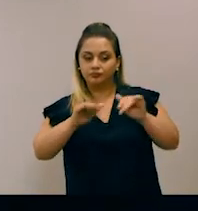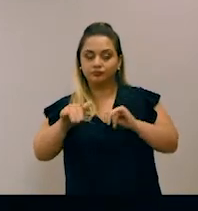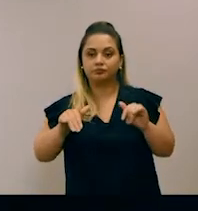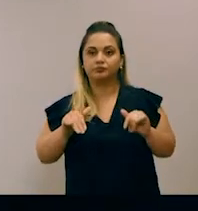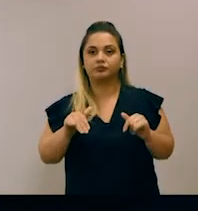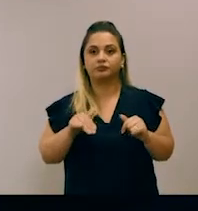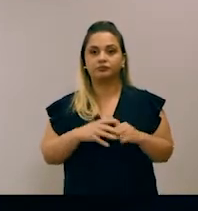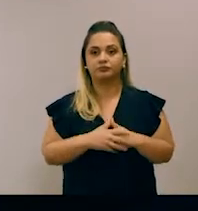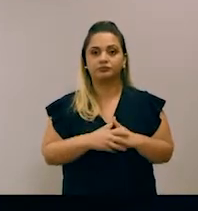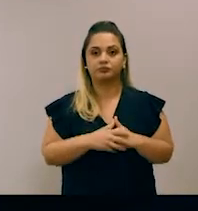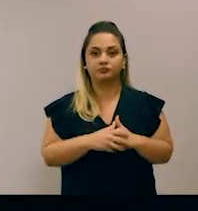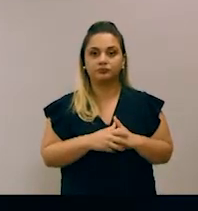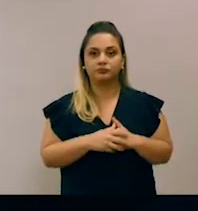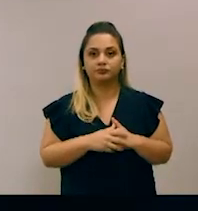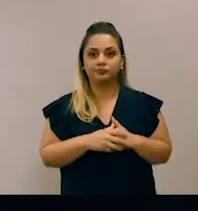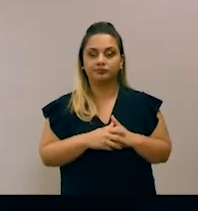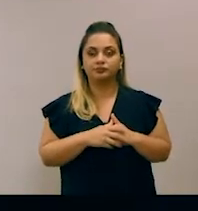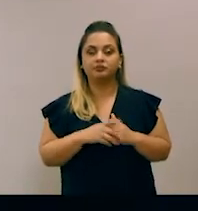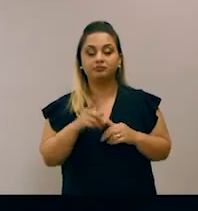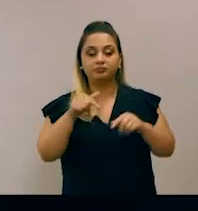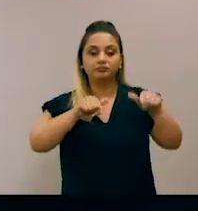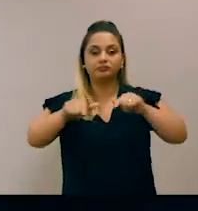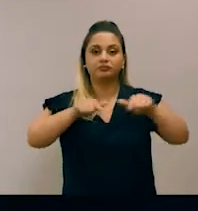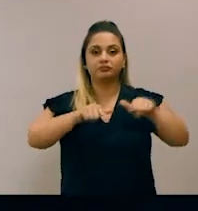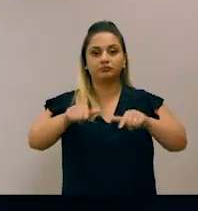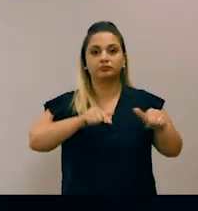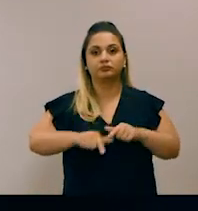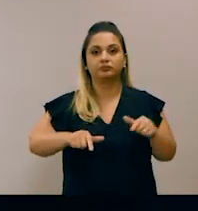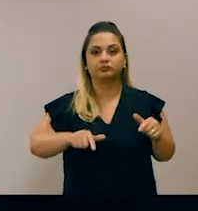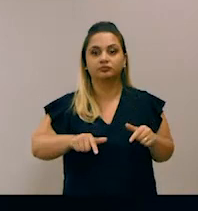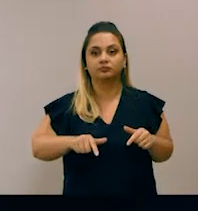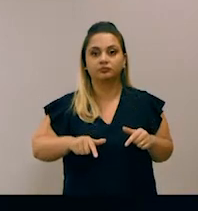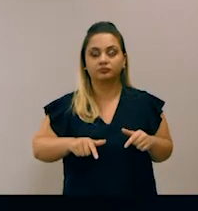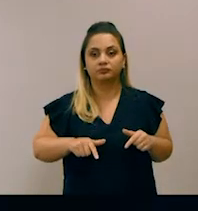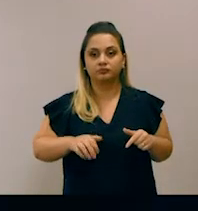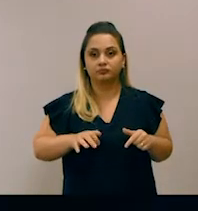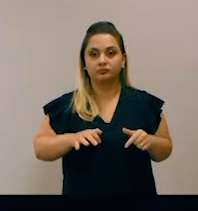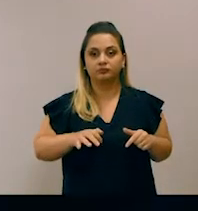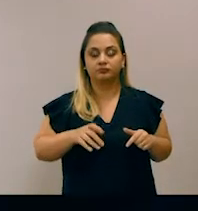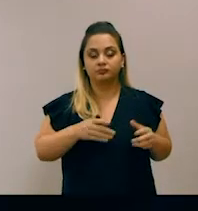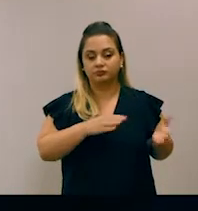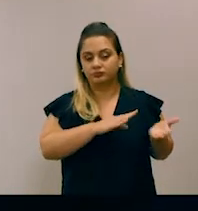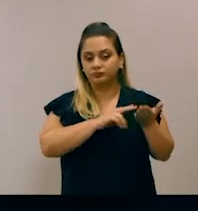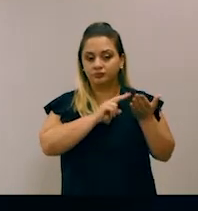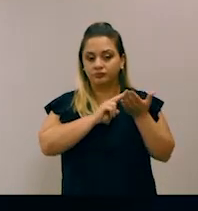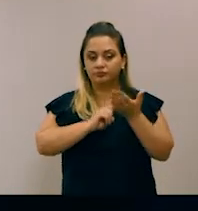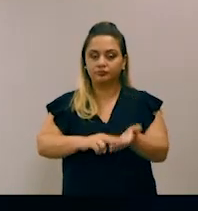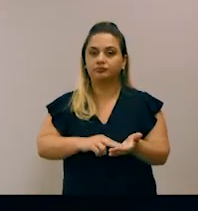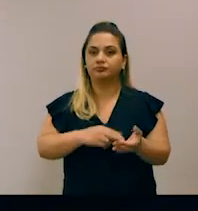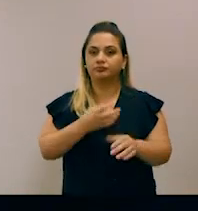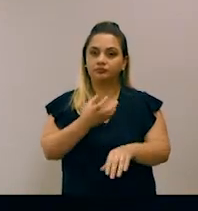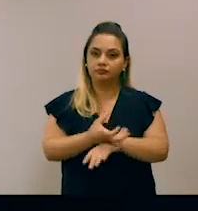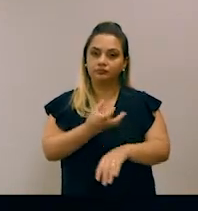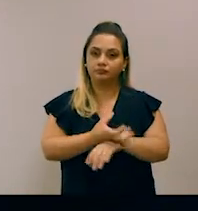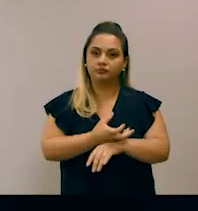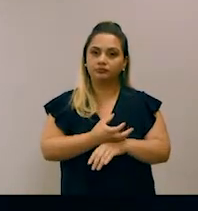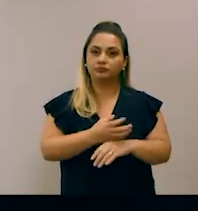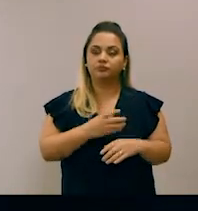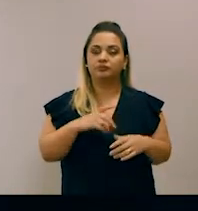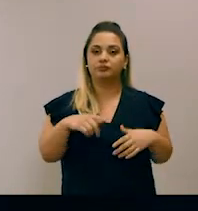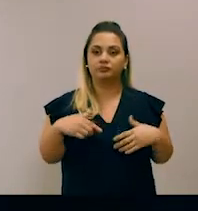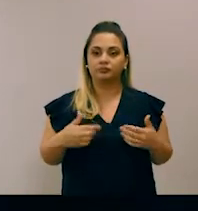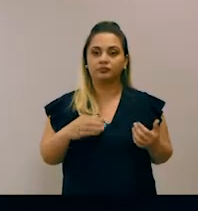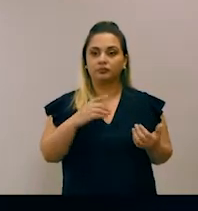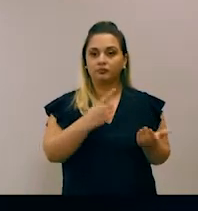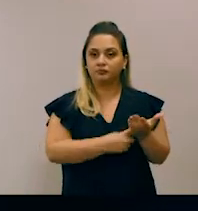goes off the record, having a cognitive service, and sends the content of